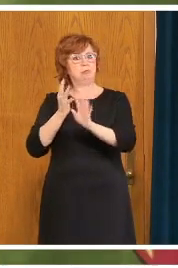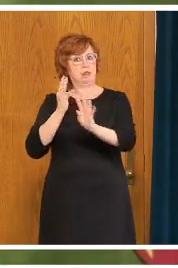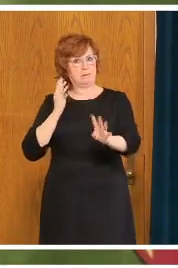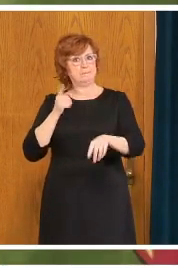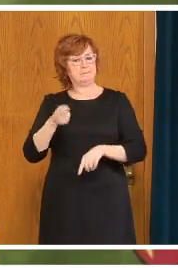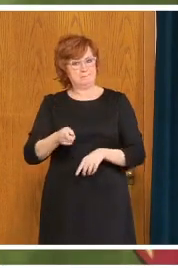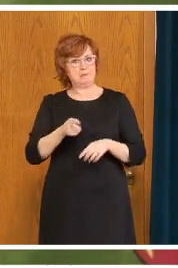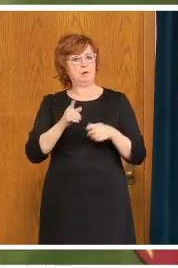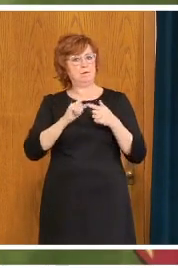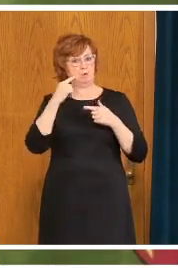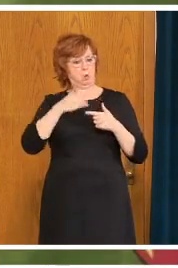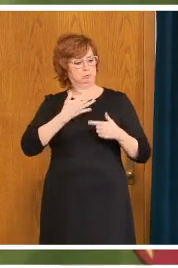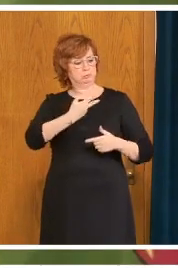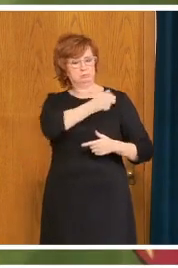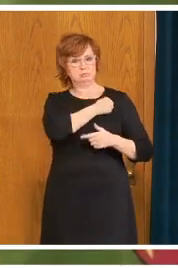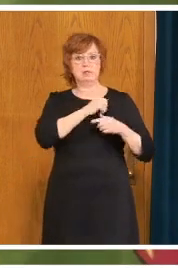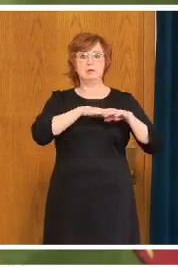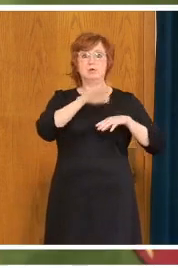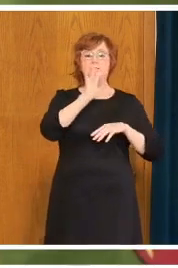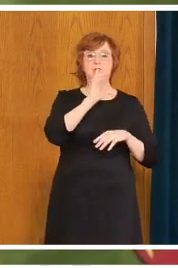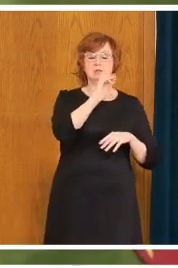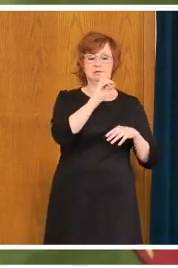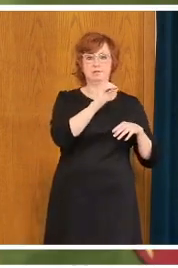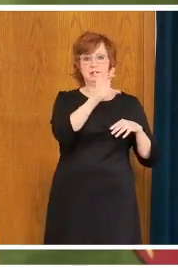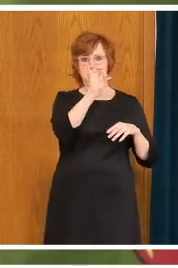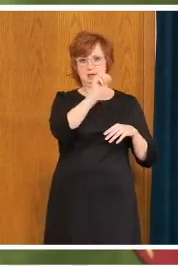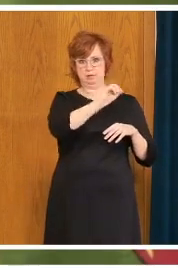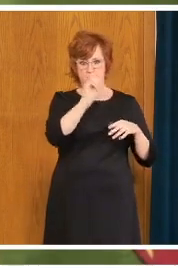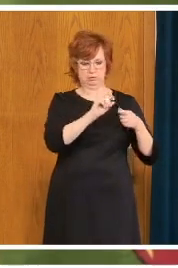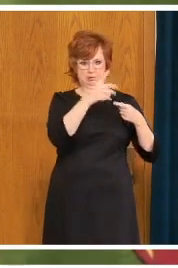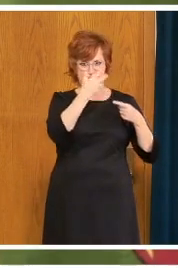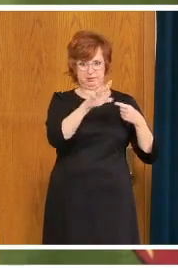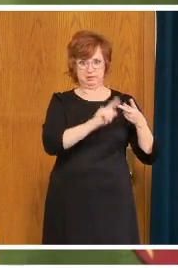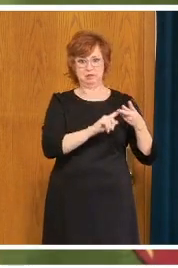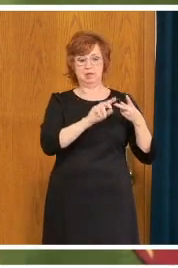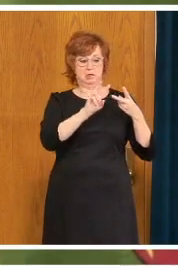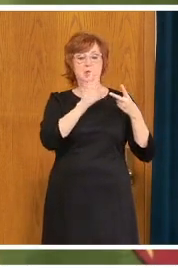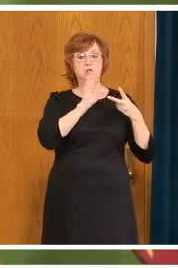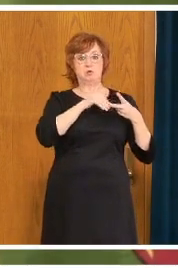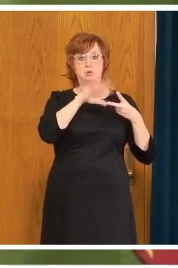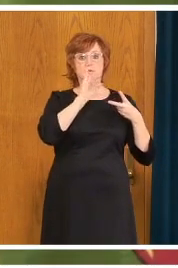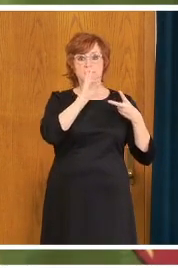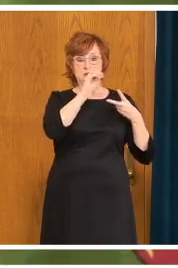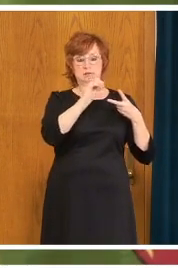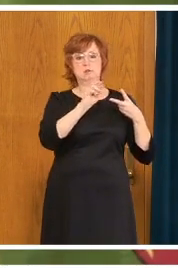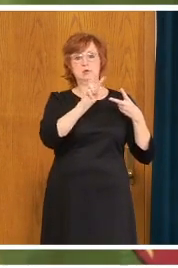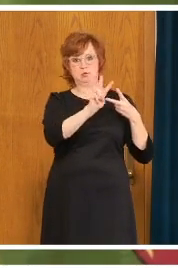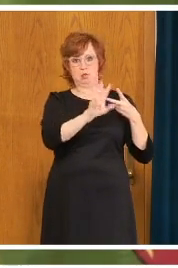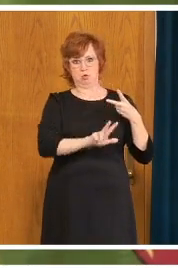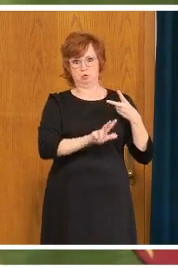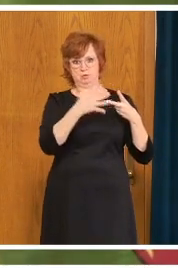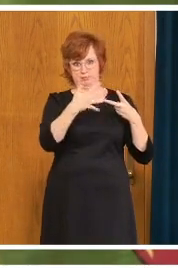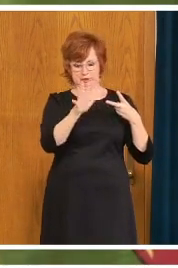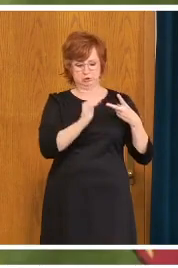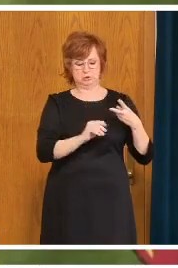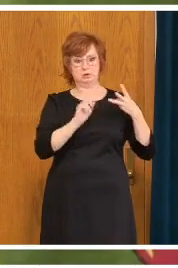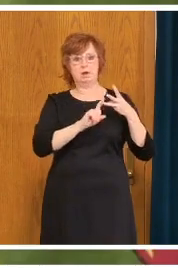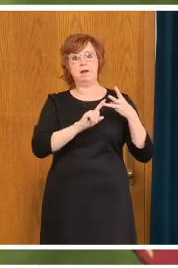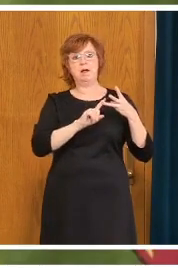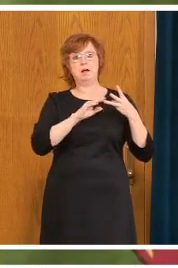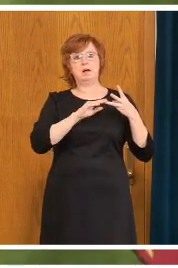of everyone 70 and older, more than 2/3 of everyone 60 and older, and more than half